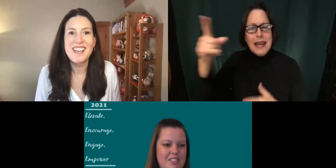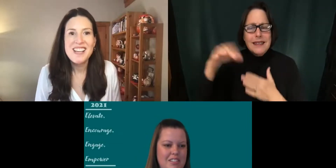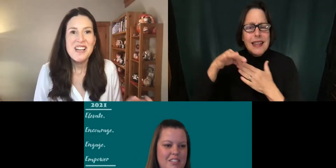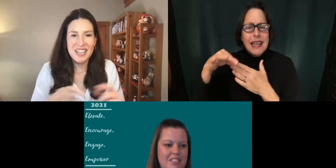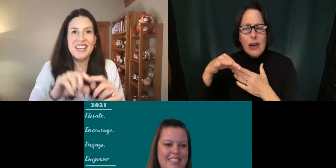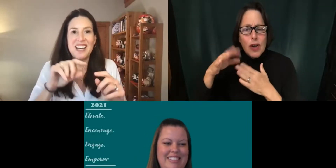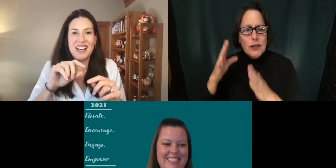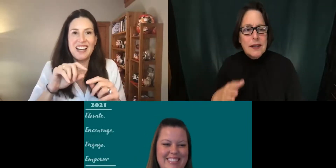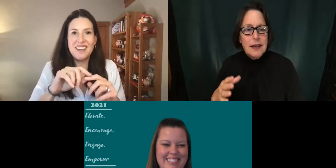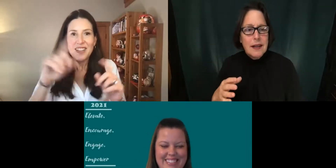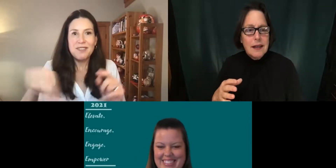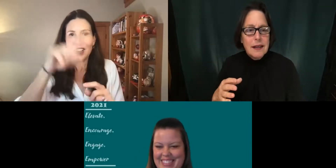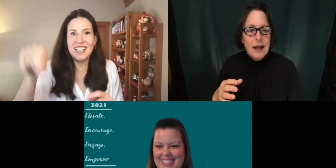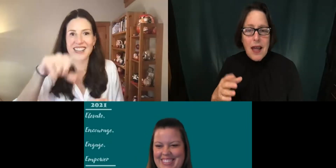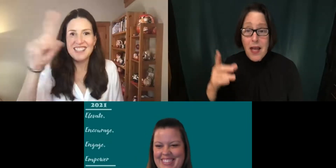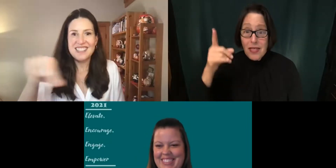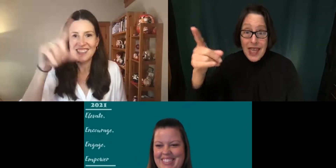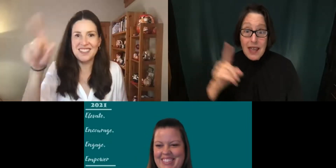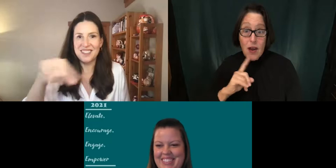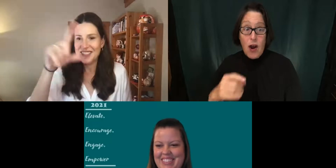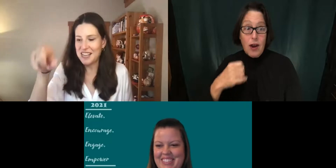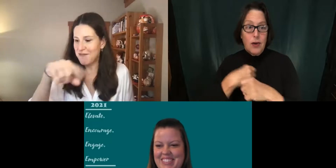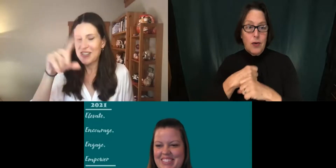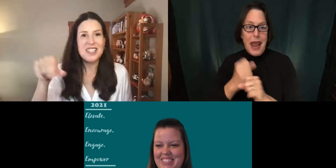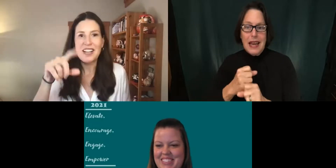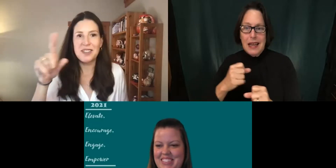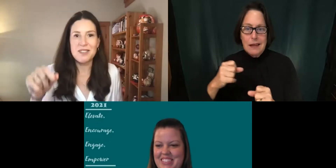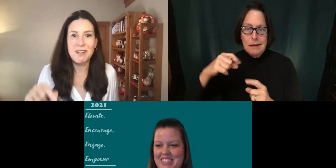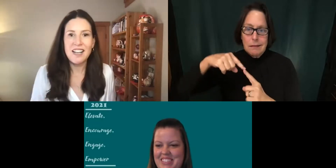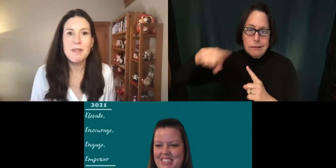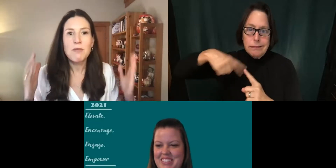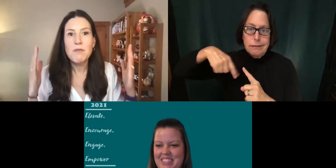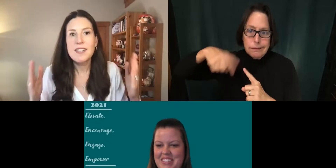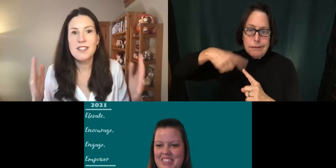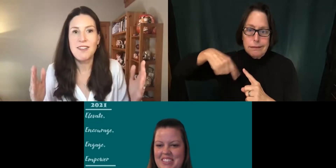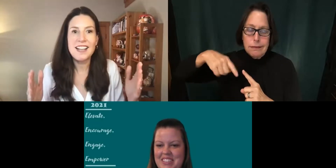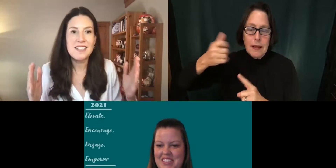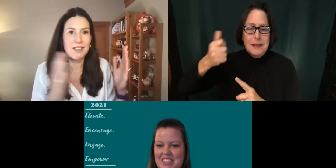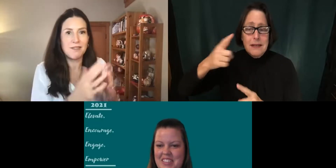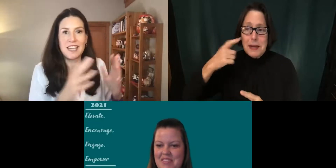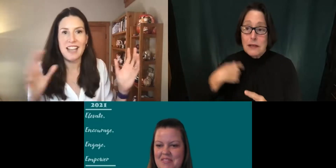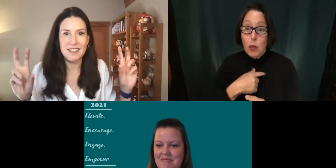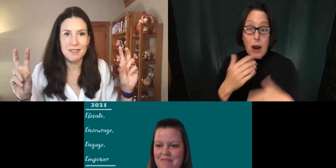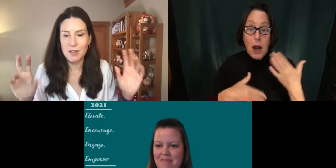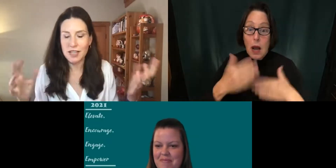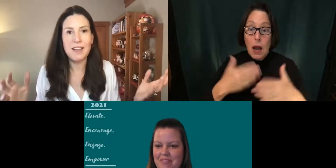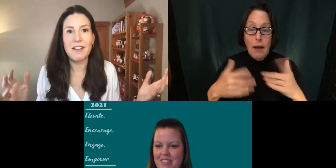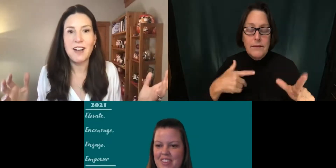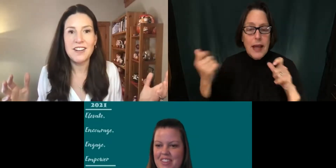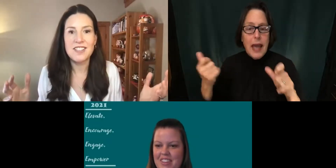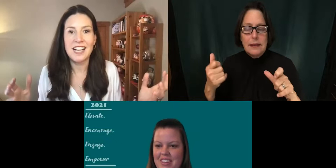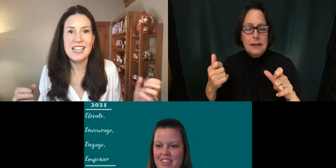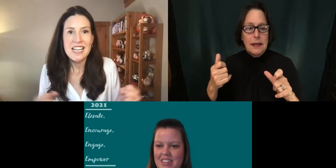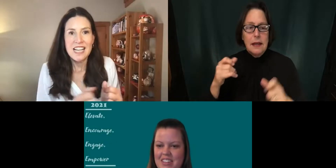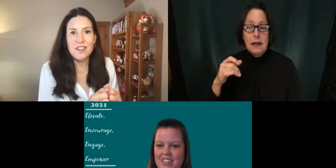solved. Like they're kind of creating this, same vicious cycle as well, because we're moving so fast. We don't like that. If you think about that